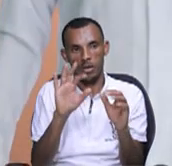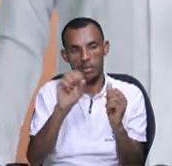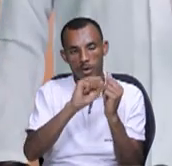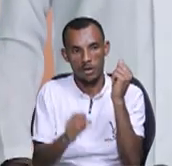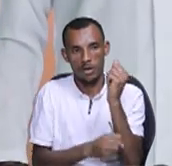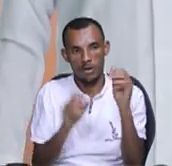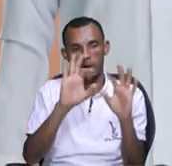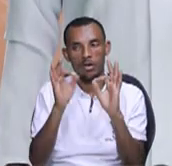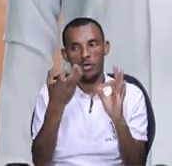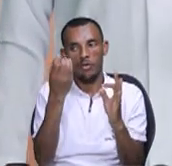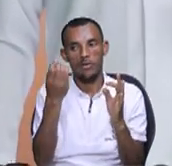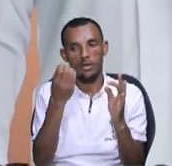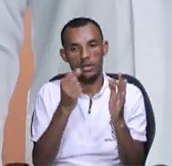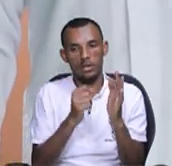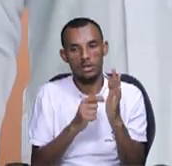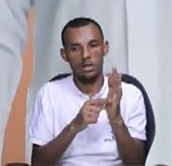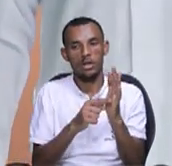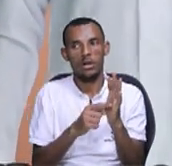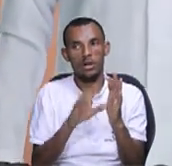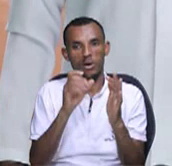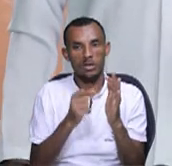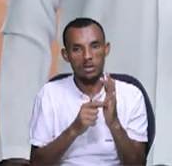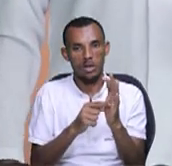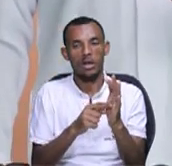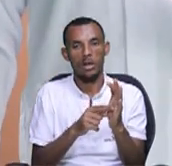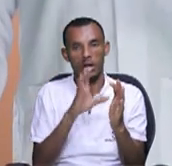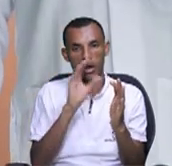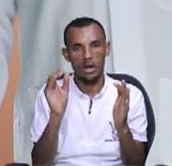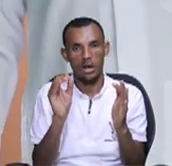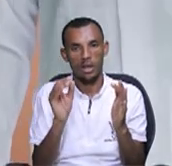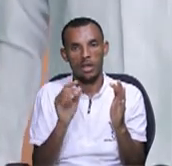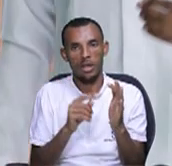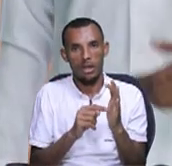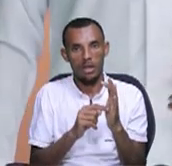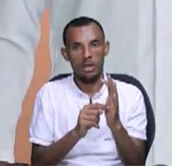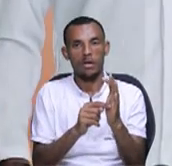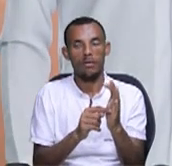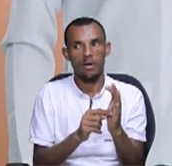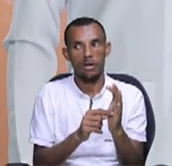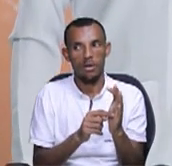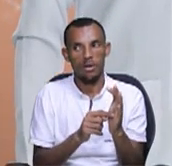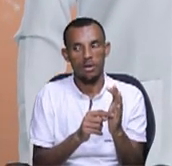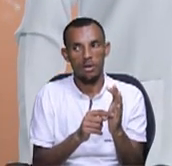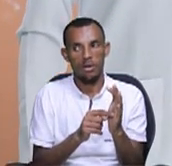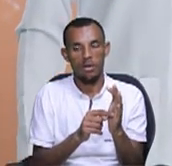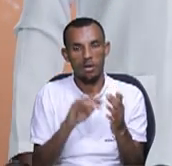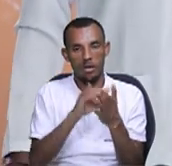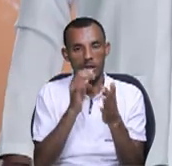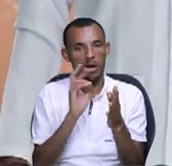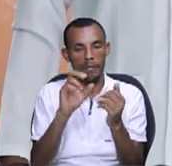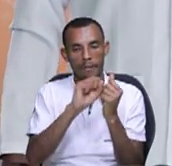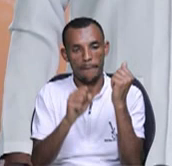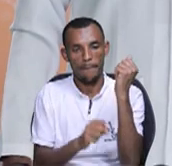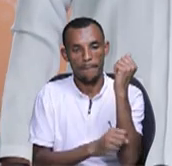basic definitions of sine, cosine, and tangent function. That are